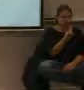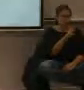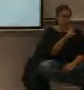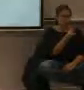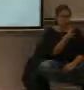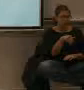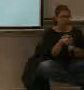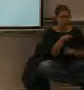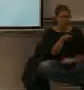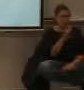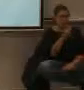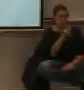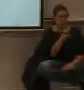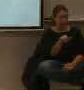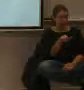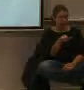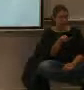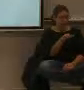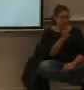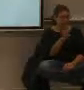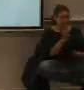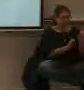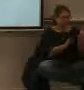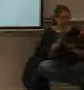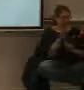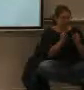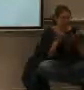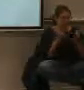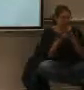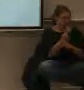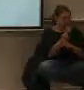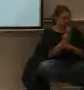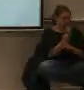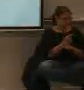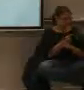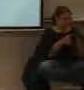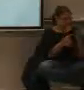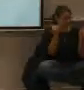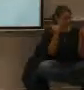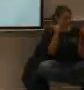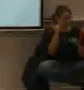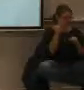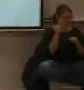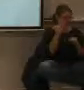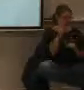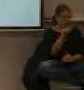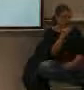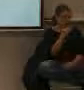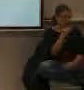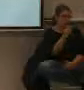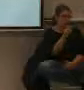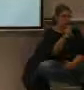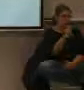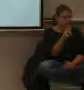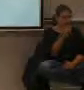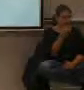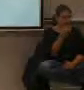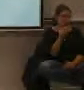toxicologist at Berkeley, and he did these experiments to try to figure out what the threshold concentration was of